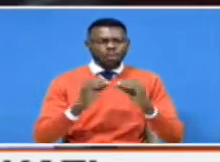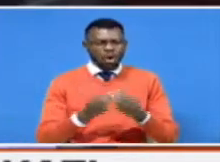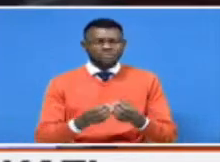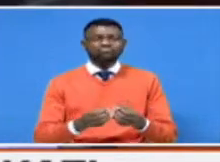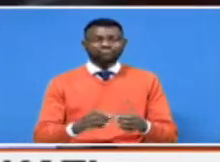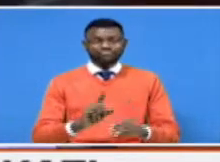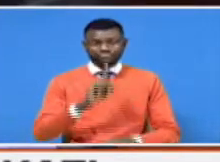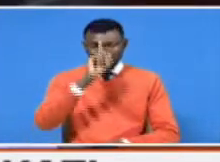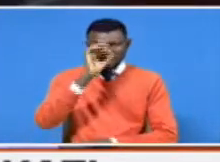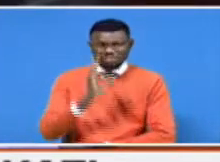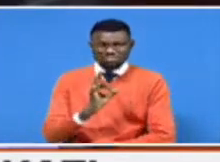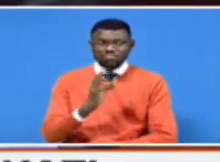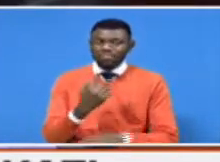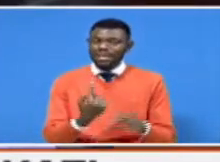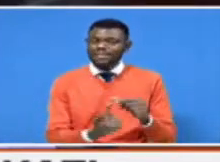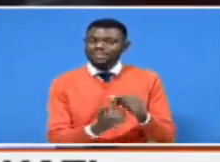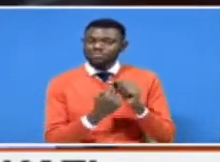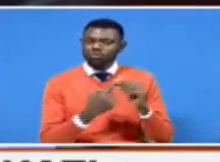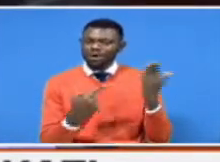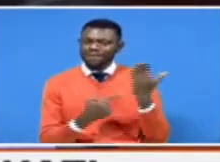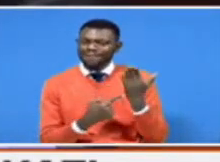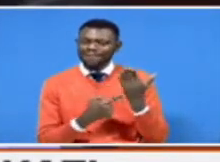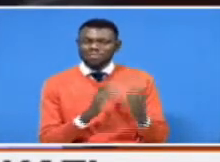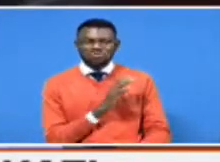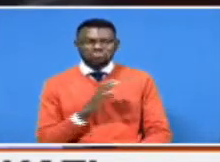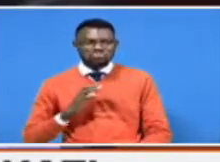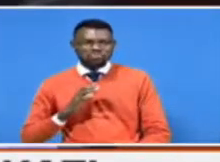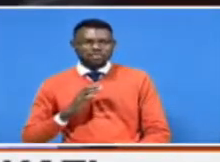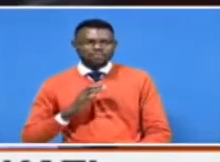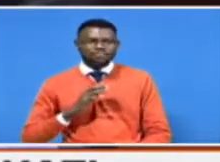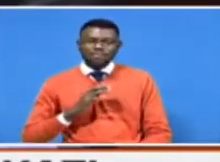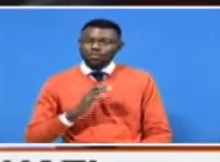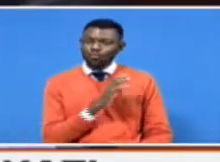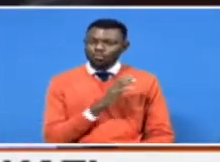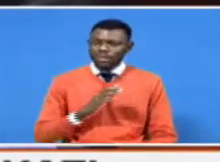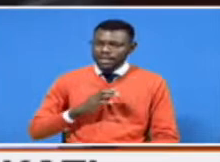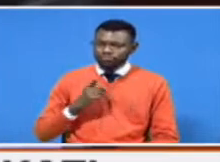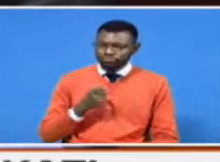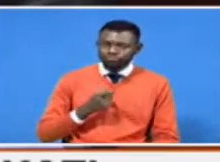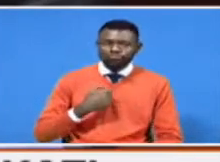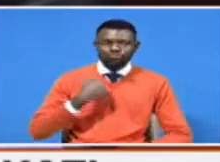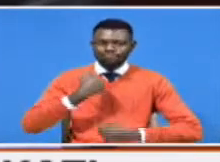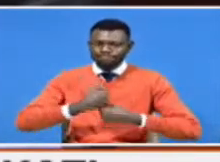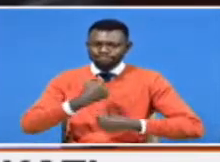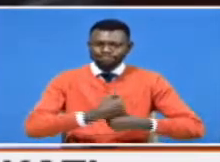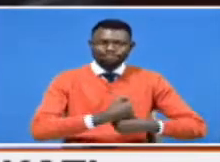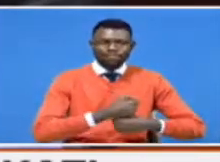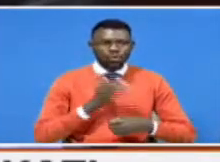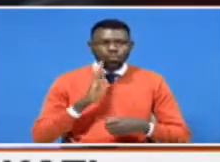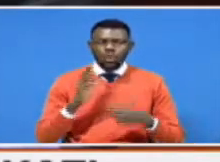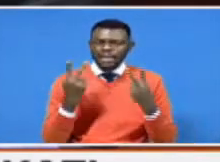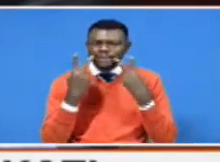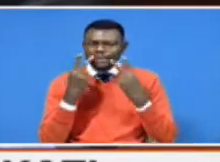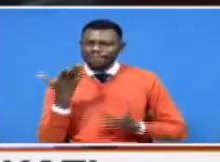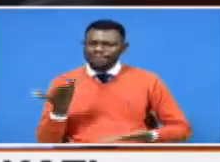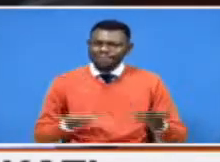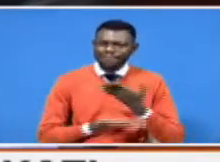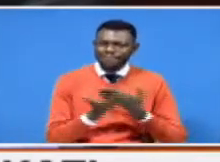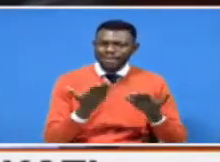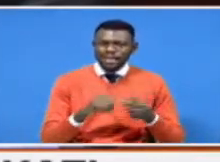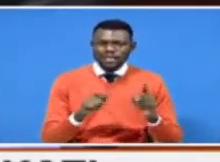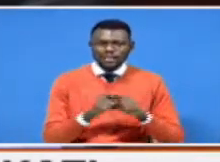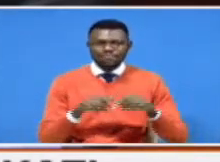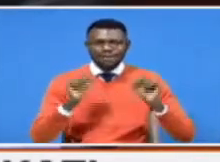STC, Special Technical Committee, which is a tripartite committee. We look into that, and if there is any